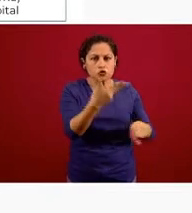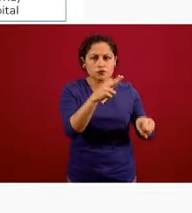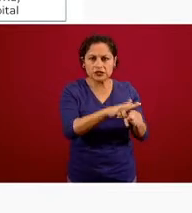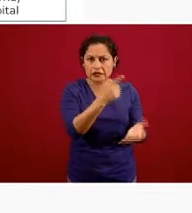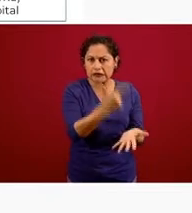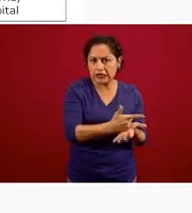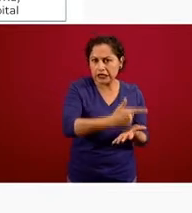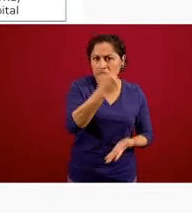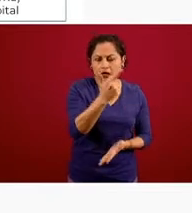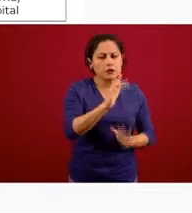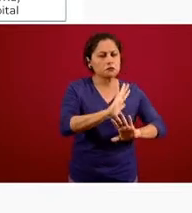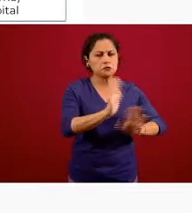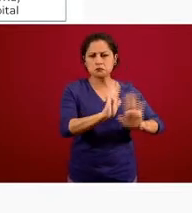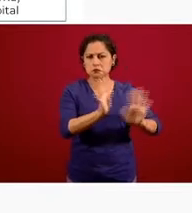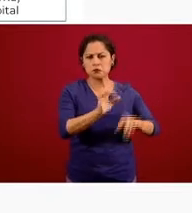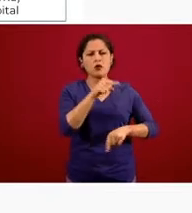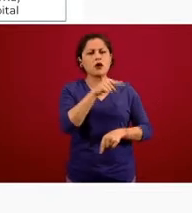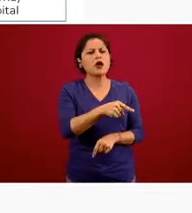ones,